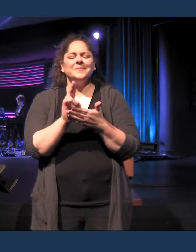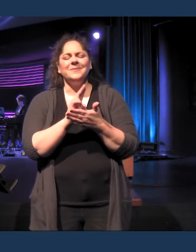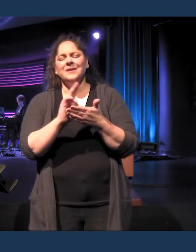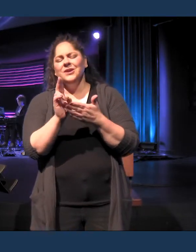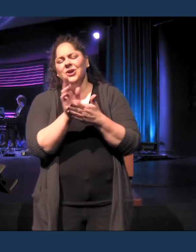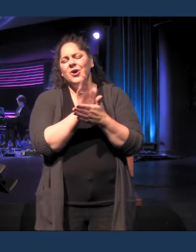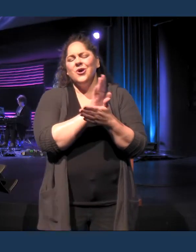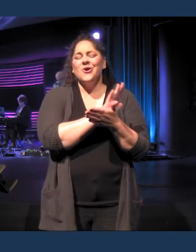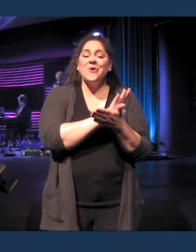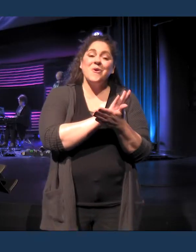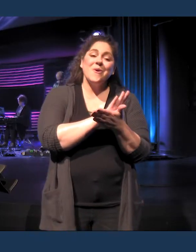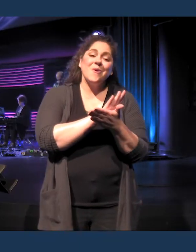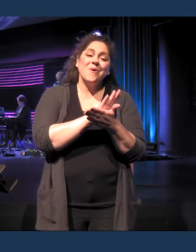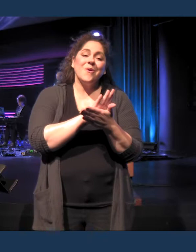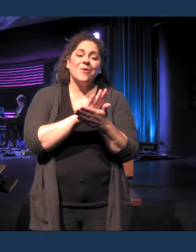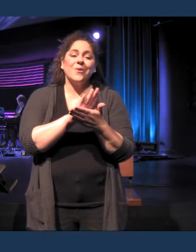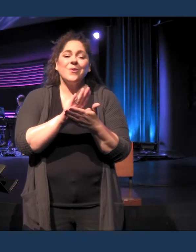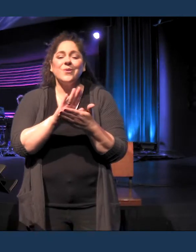holy,